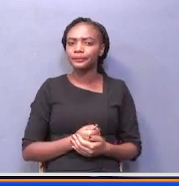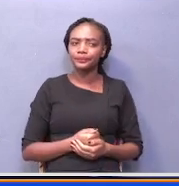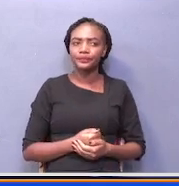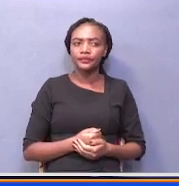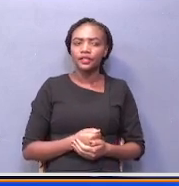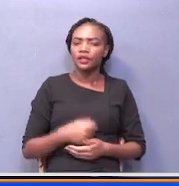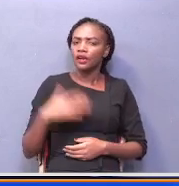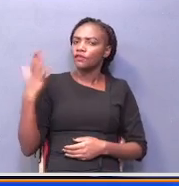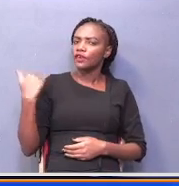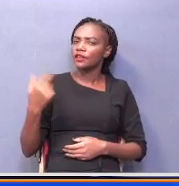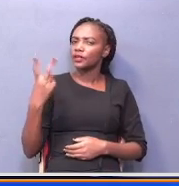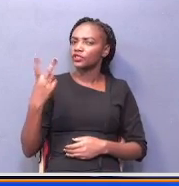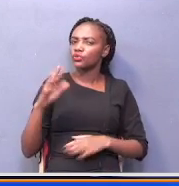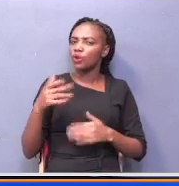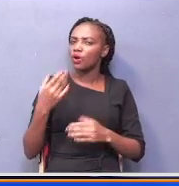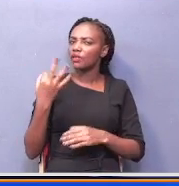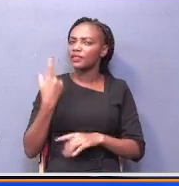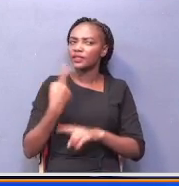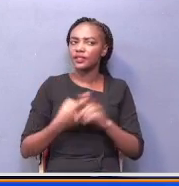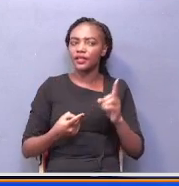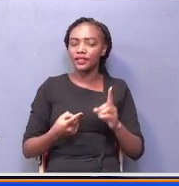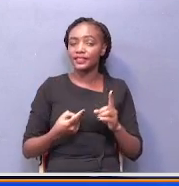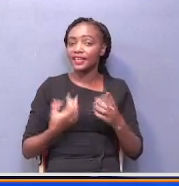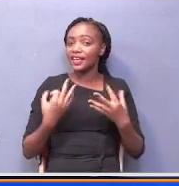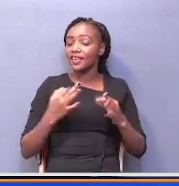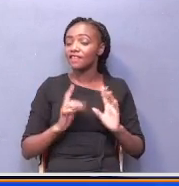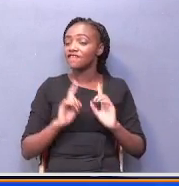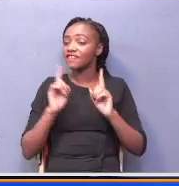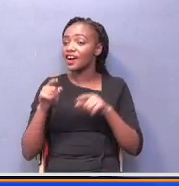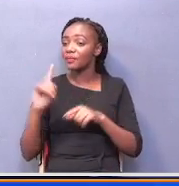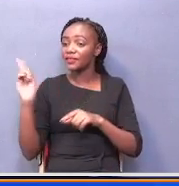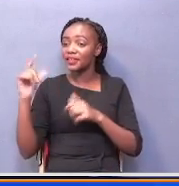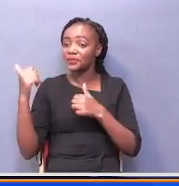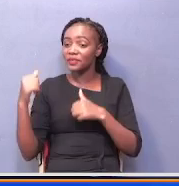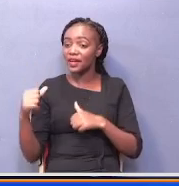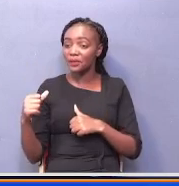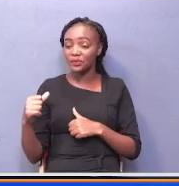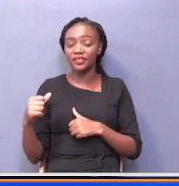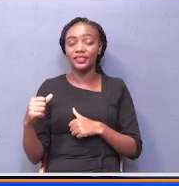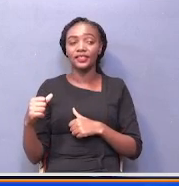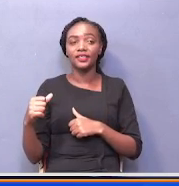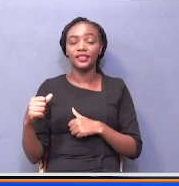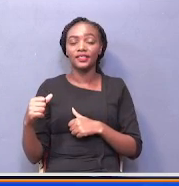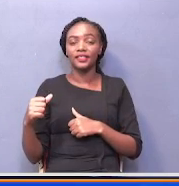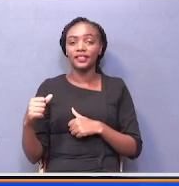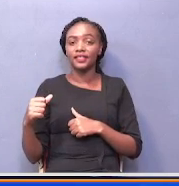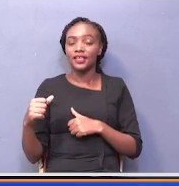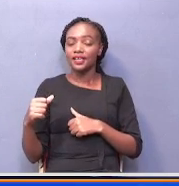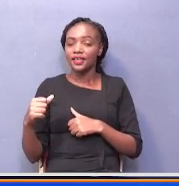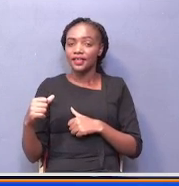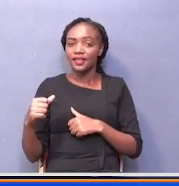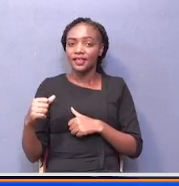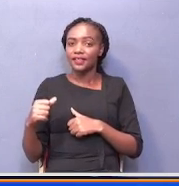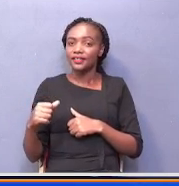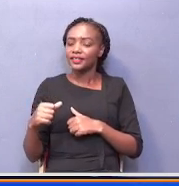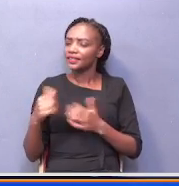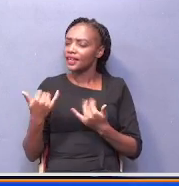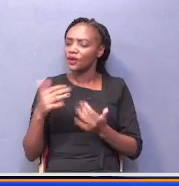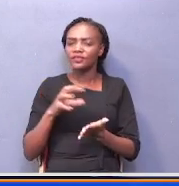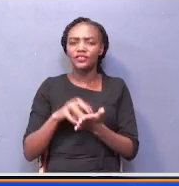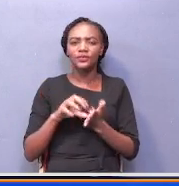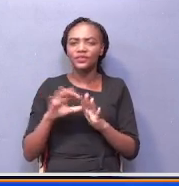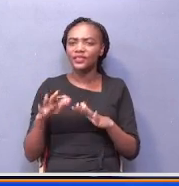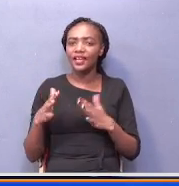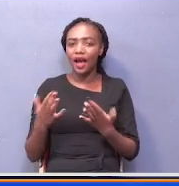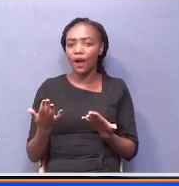2 or 3 years, you might consider tagging along a street mart next time you board that bus, matatu or plane to Nairobi. Otherwise,